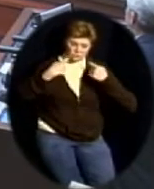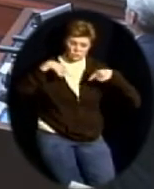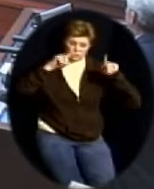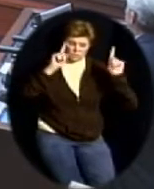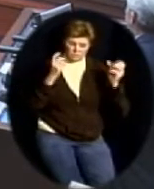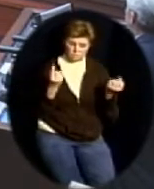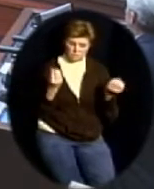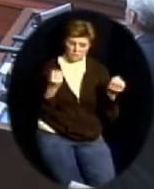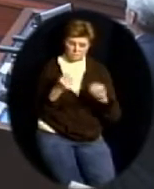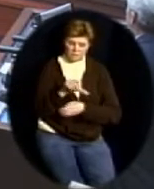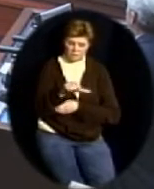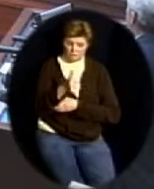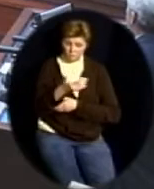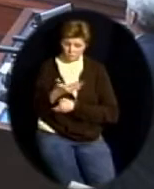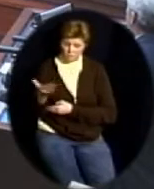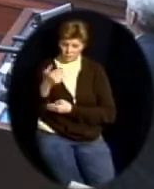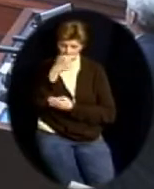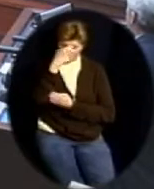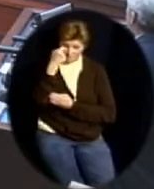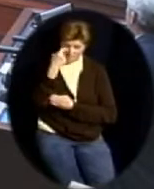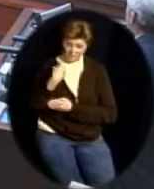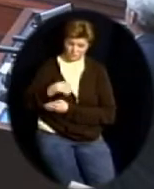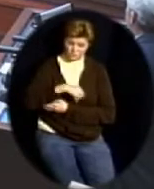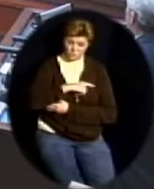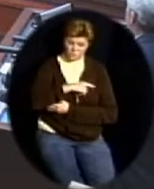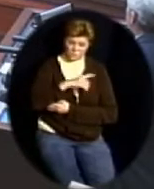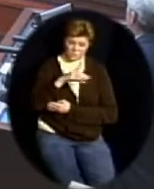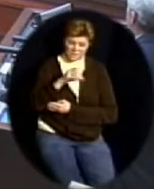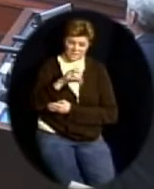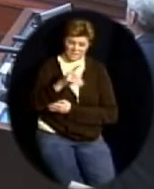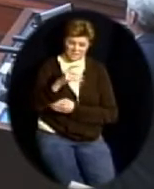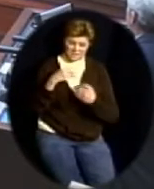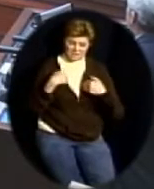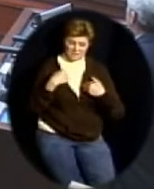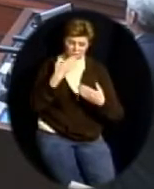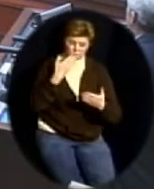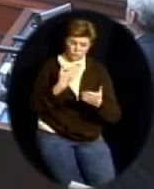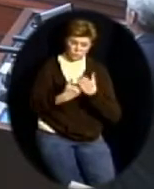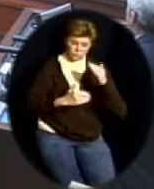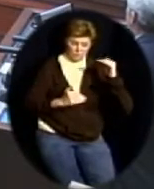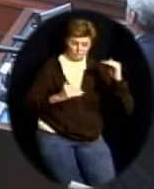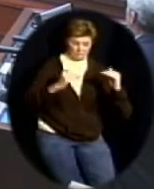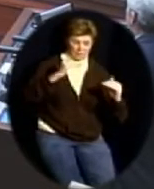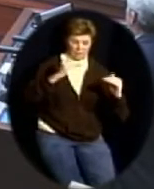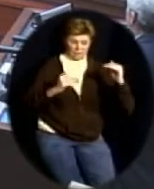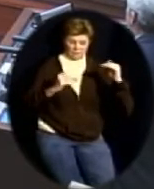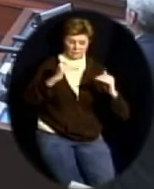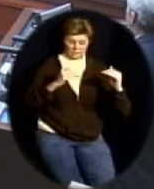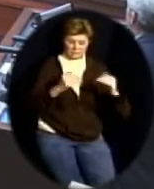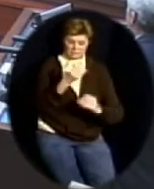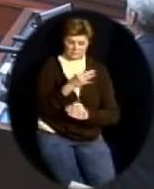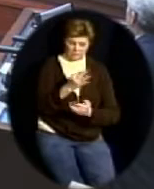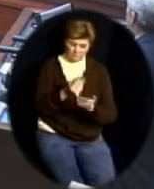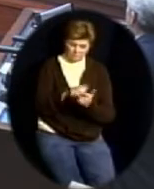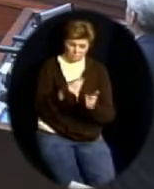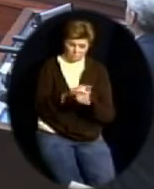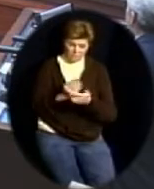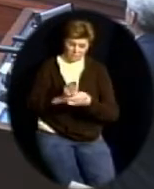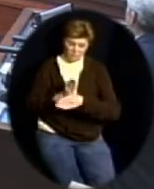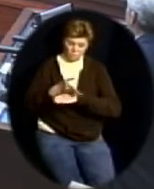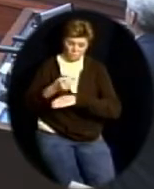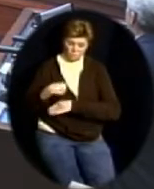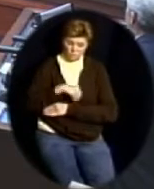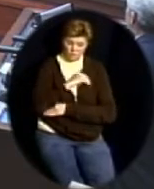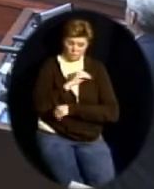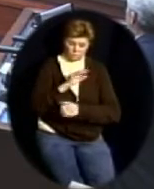called balance. And so I just think that we've got nothing but good news in front of us, and we have some creative avenues that we can go down and accomplish